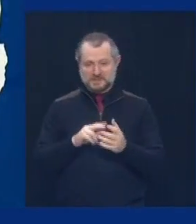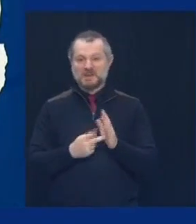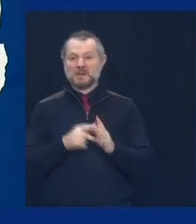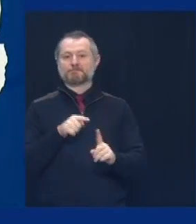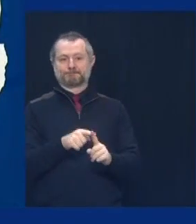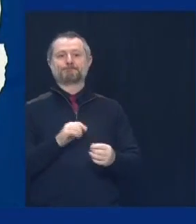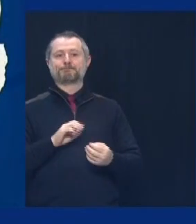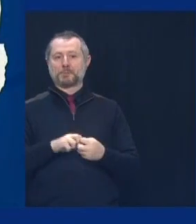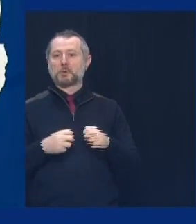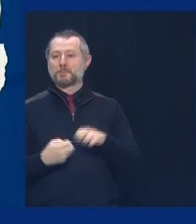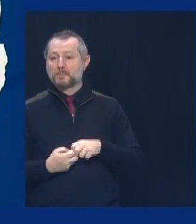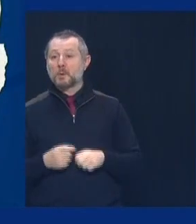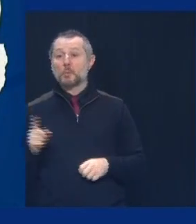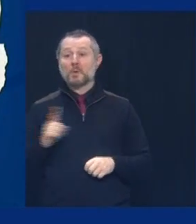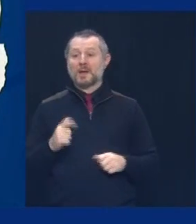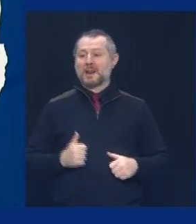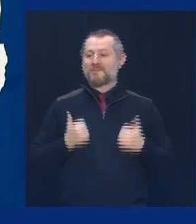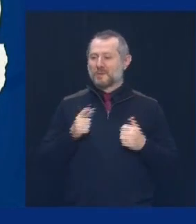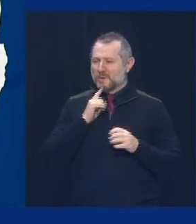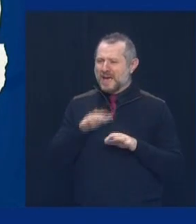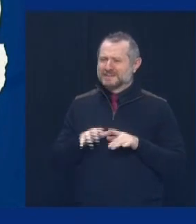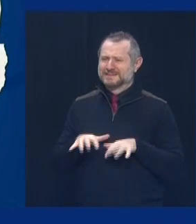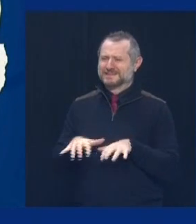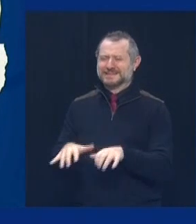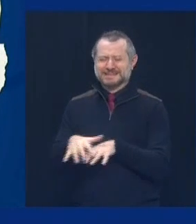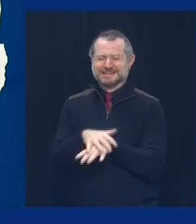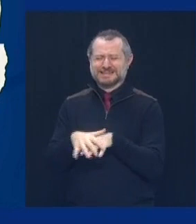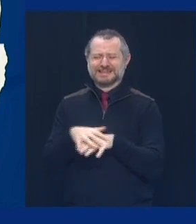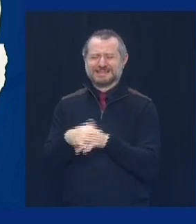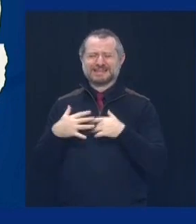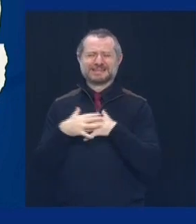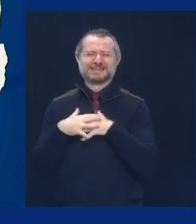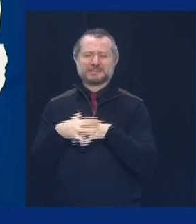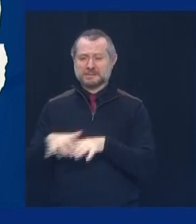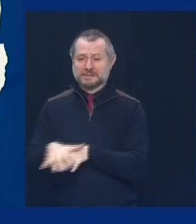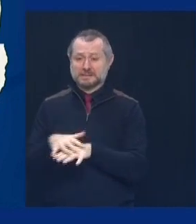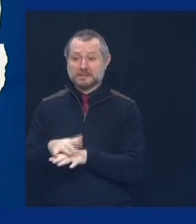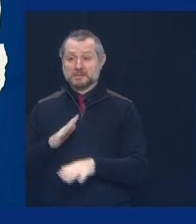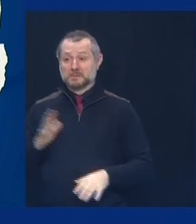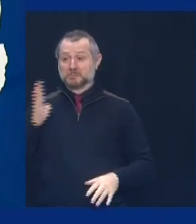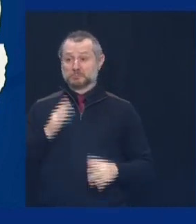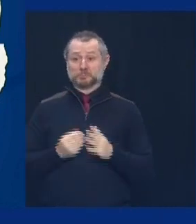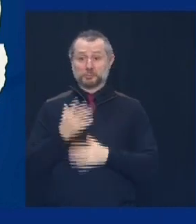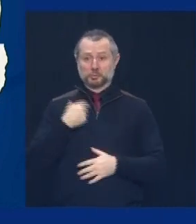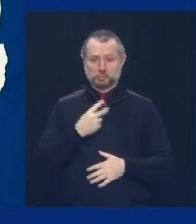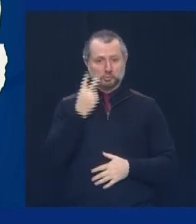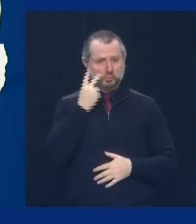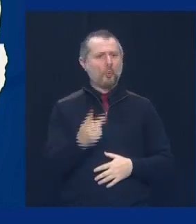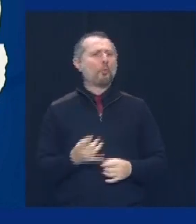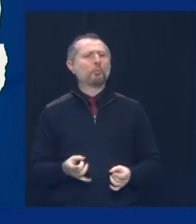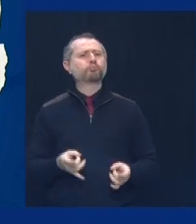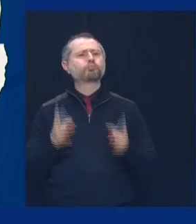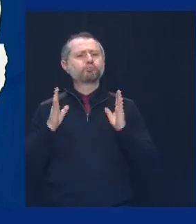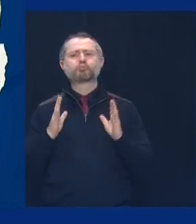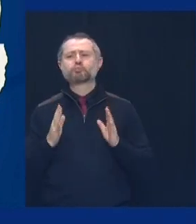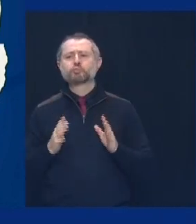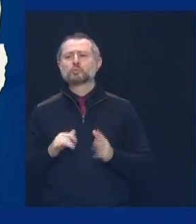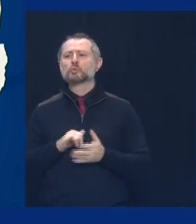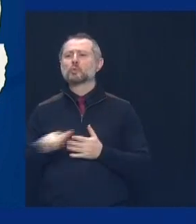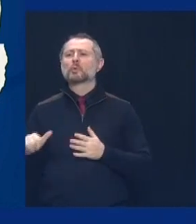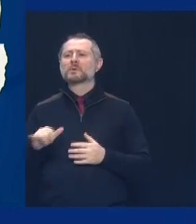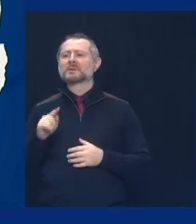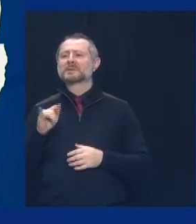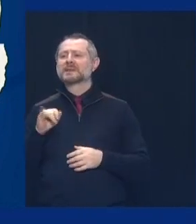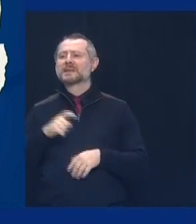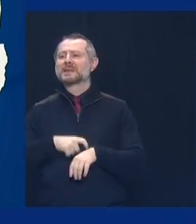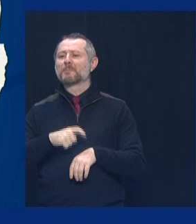most dense areas. We learned this lesson in the spring the hard way. New York Times, the